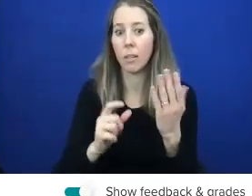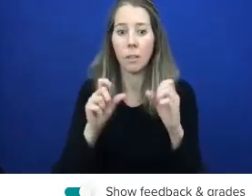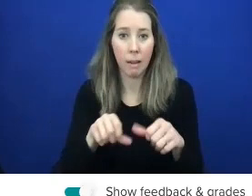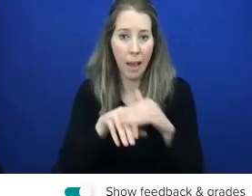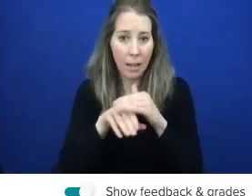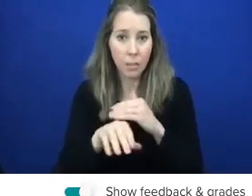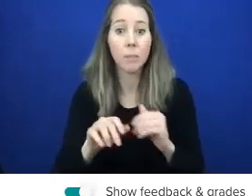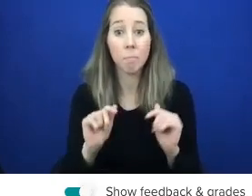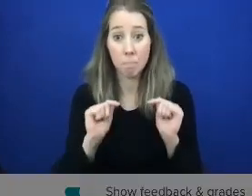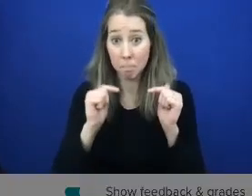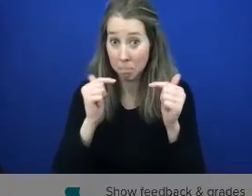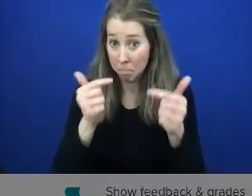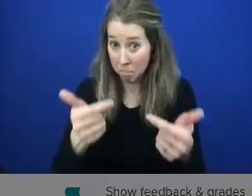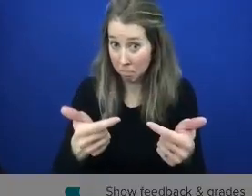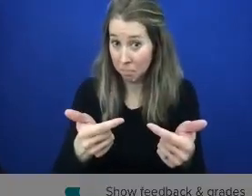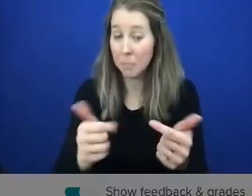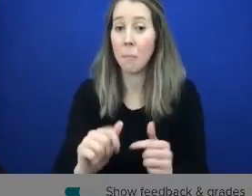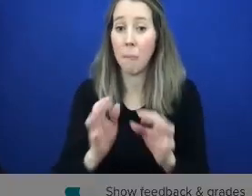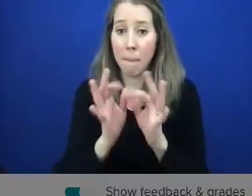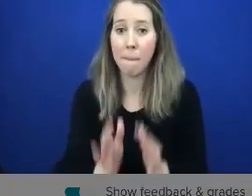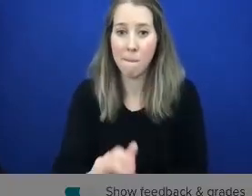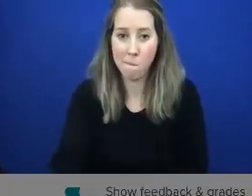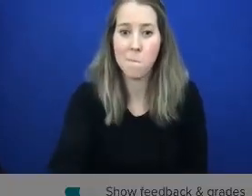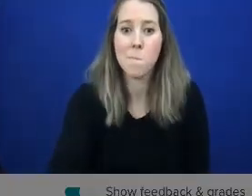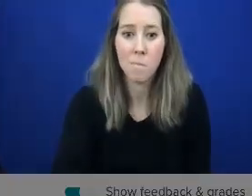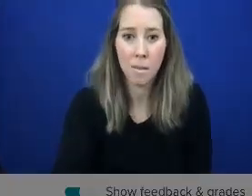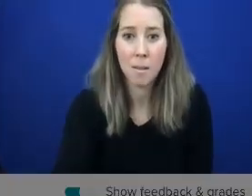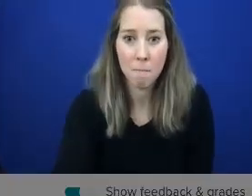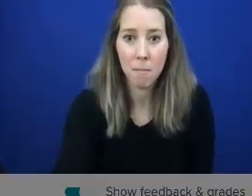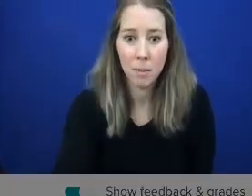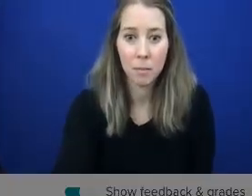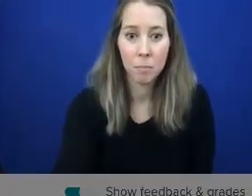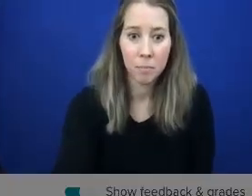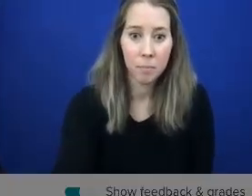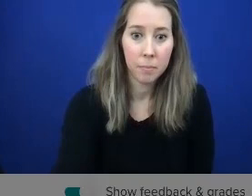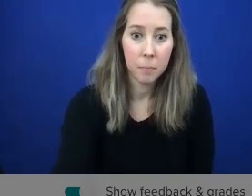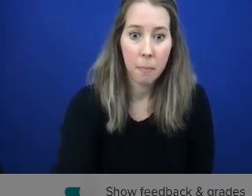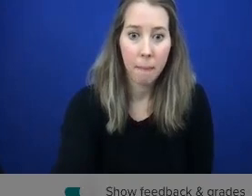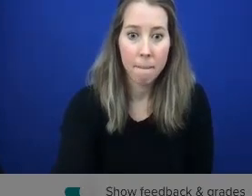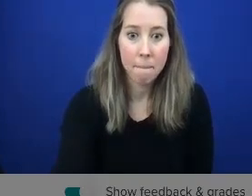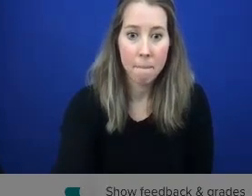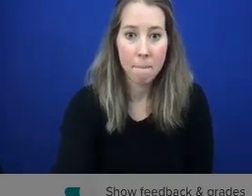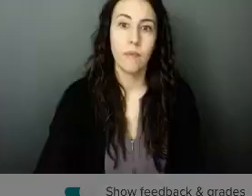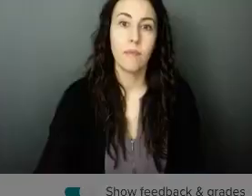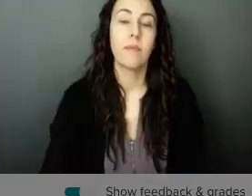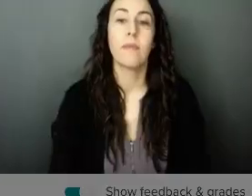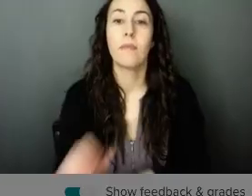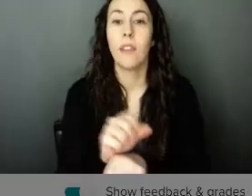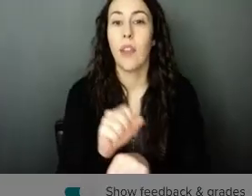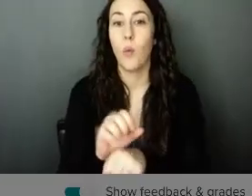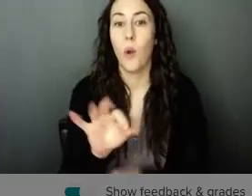those. And then the workflow will look exactly the same like we talked about. So we can,